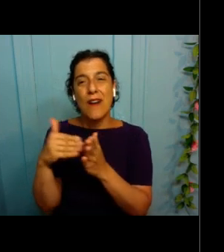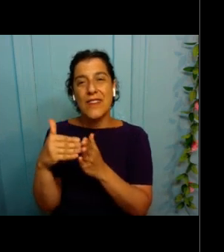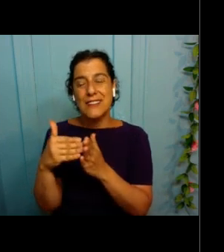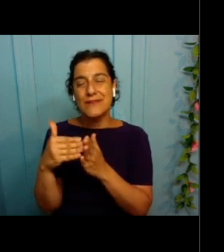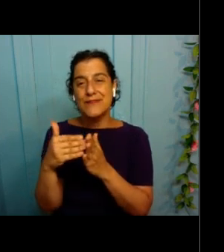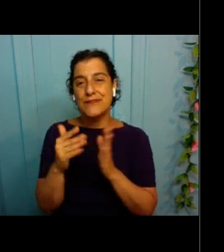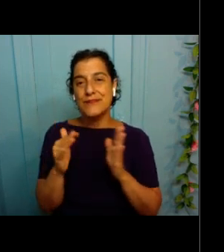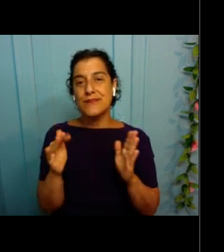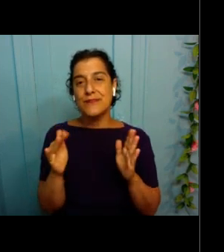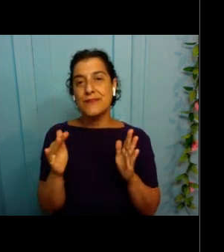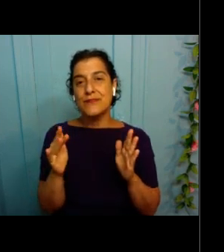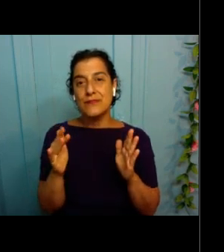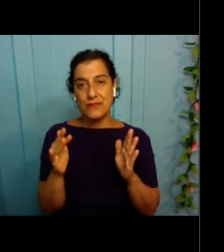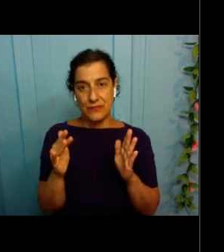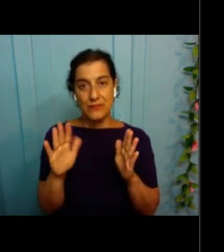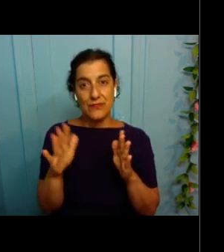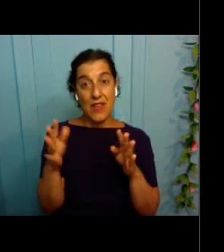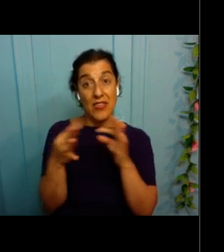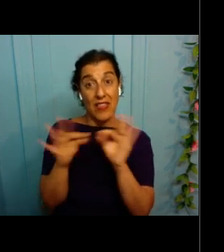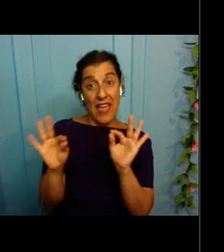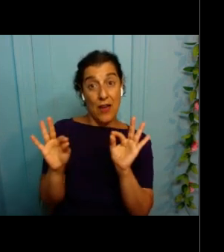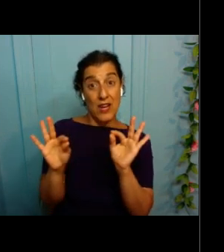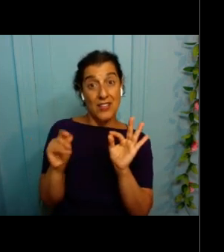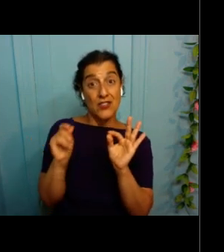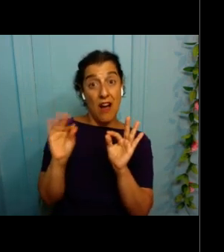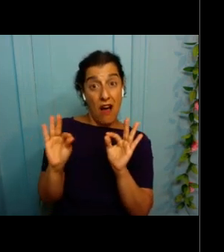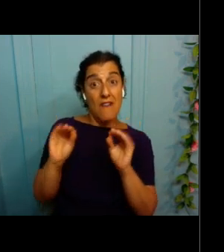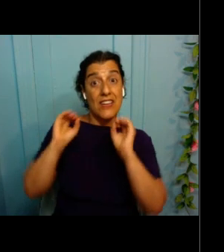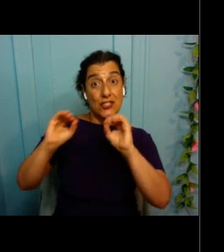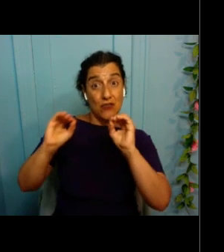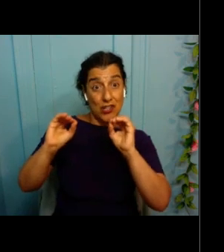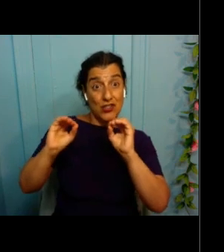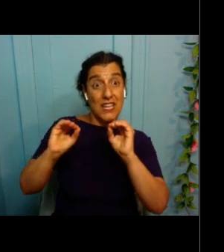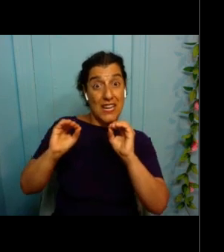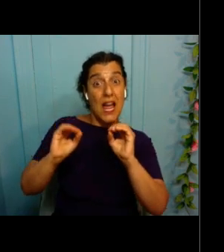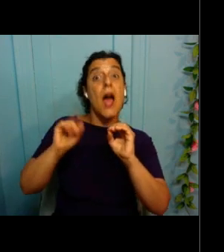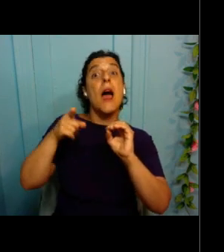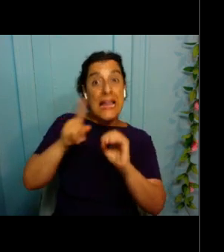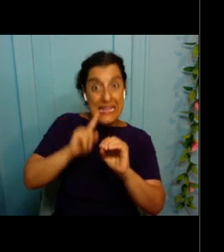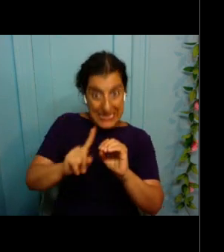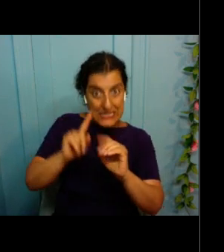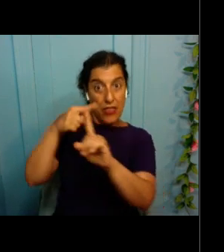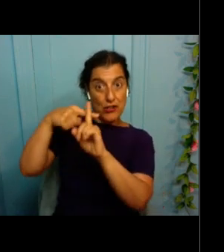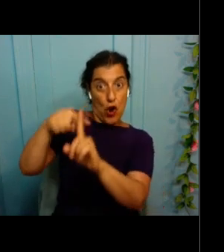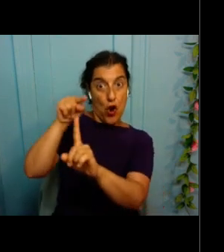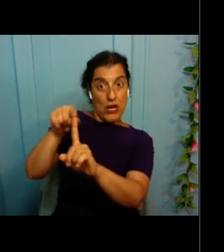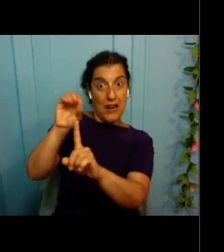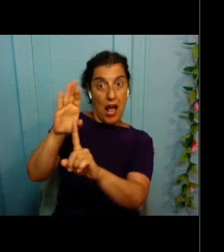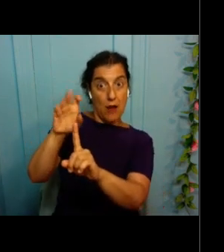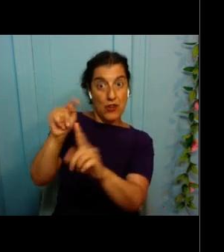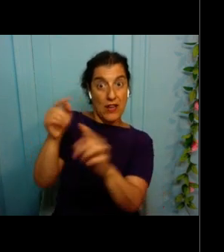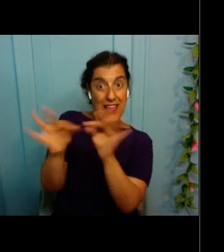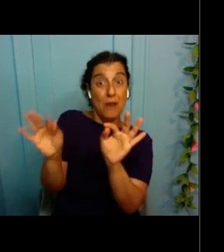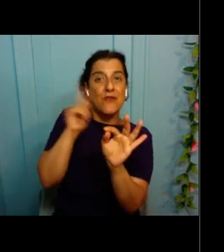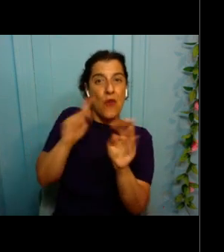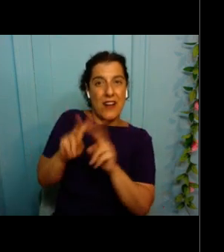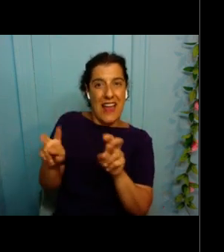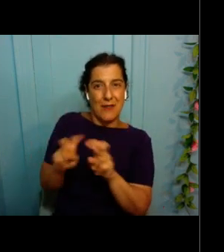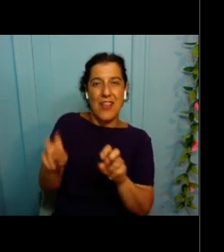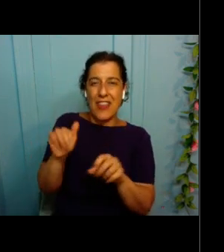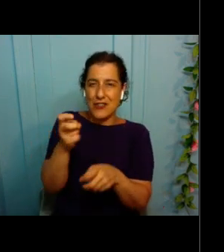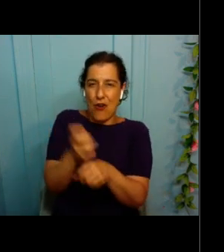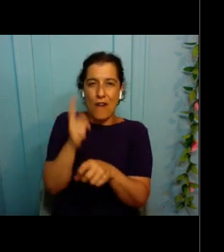the language of instruction is also the target, the object language for analysis, and that can be difficult for L2